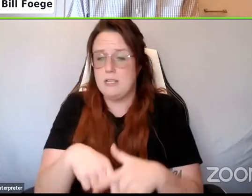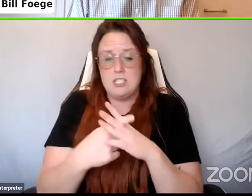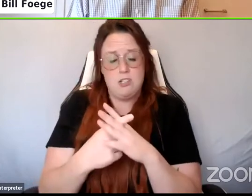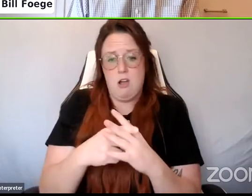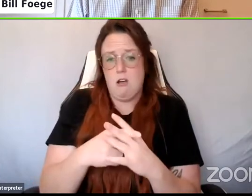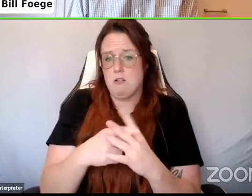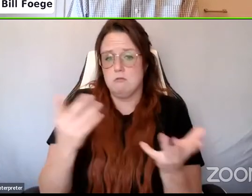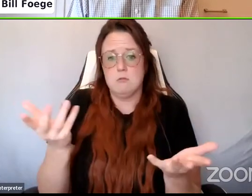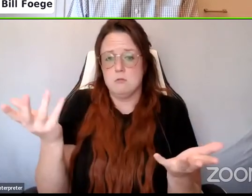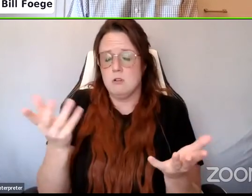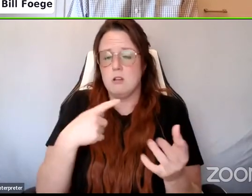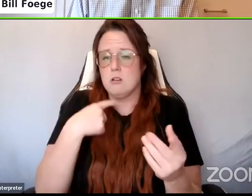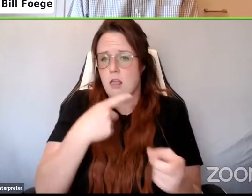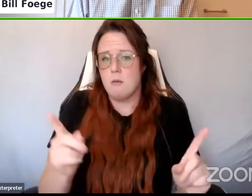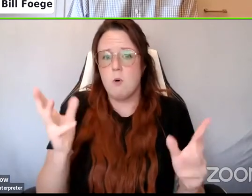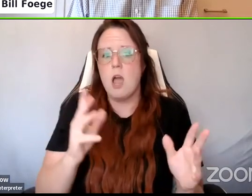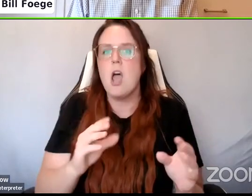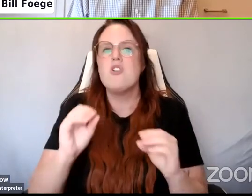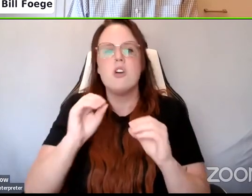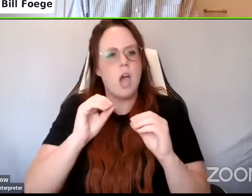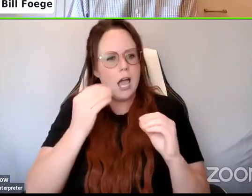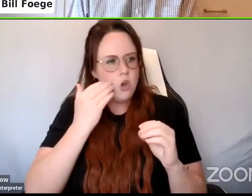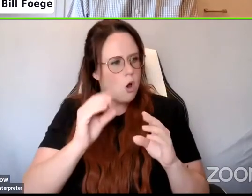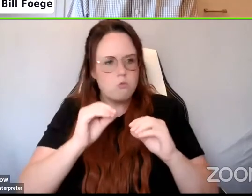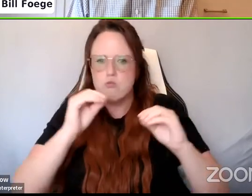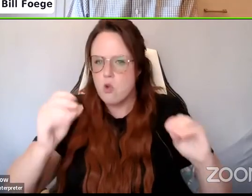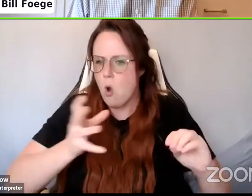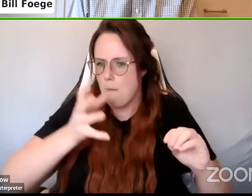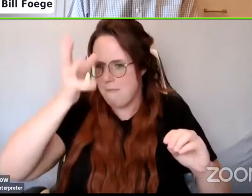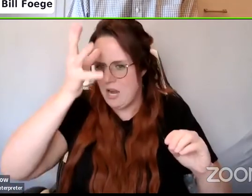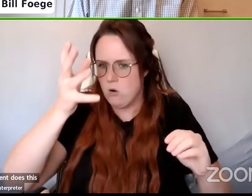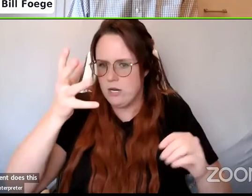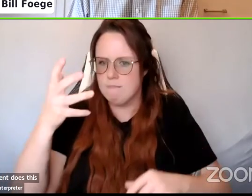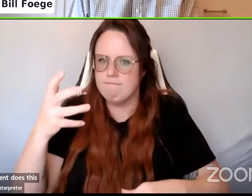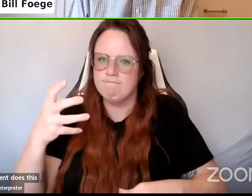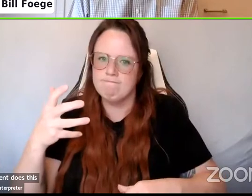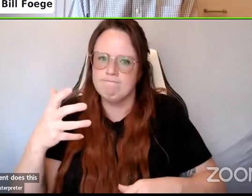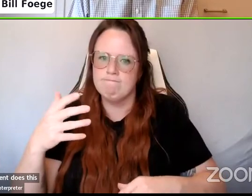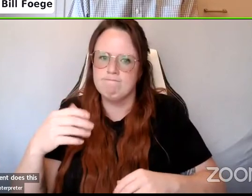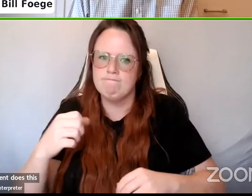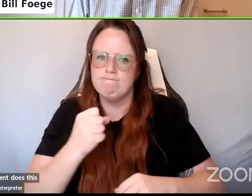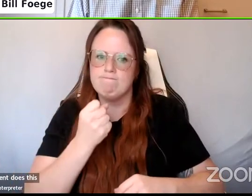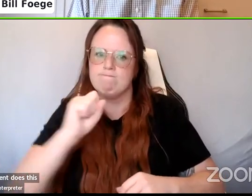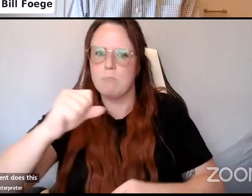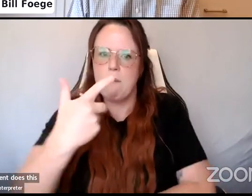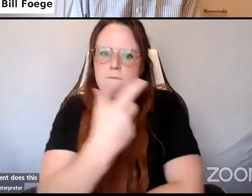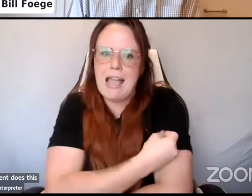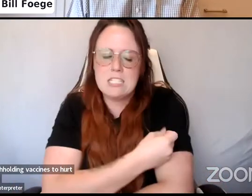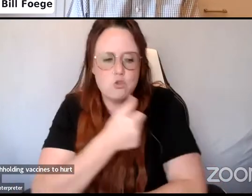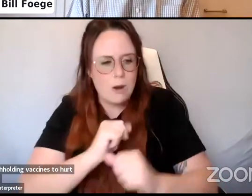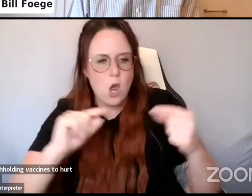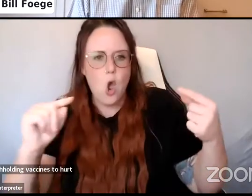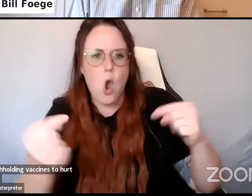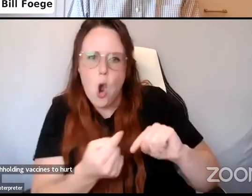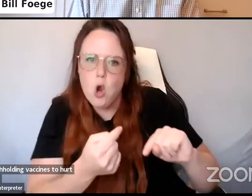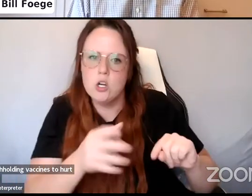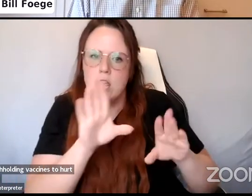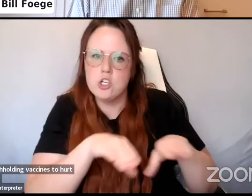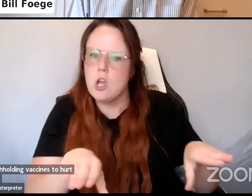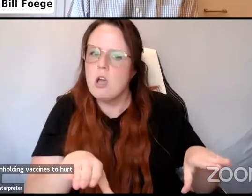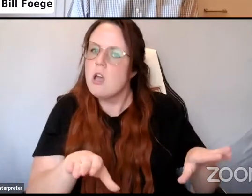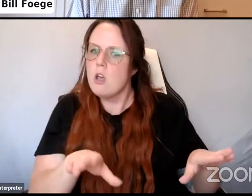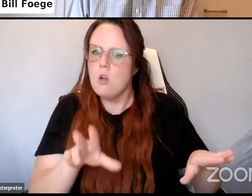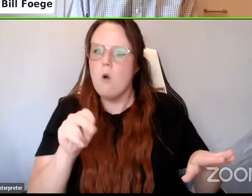that I know no parent does this withholding vaccines to hurt their child exactly they do it only because